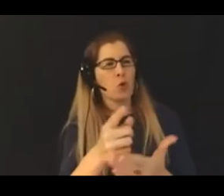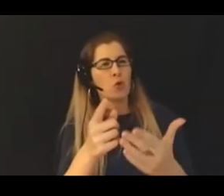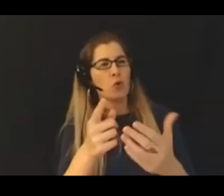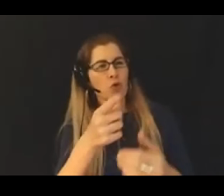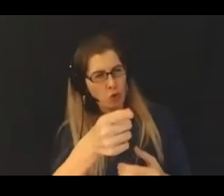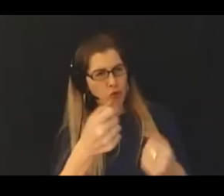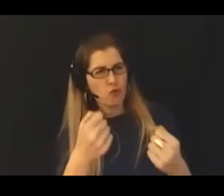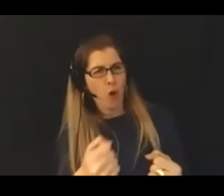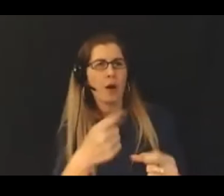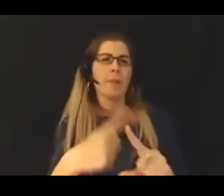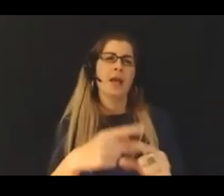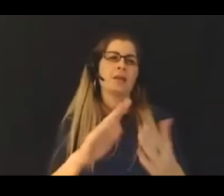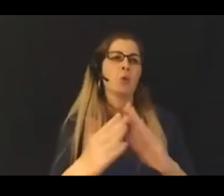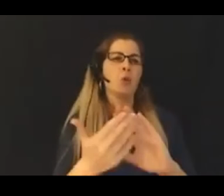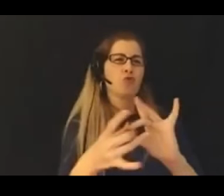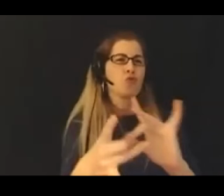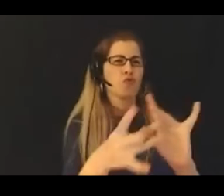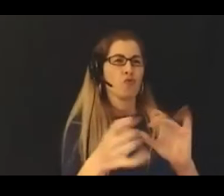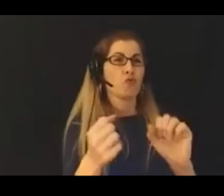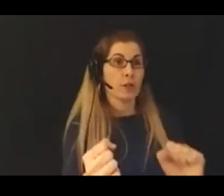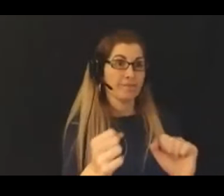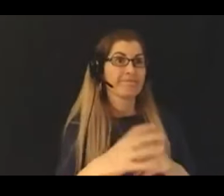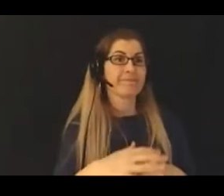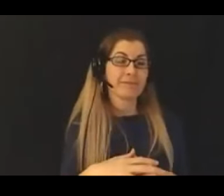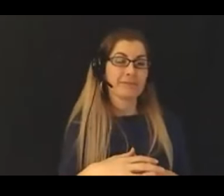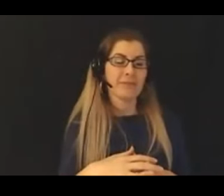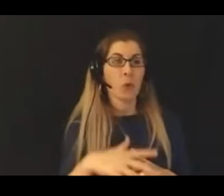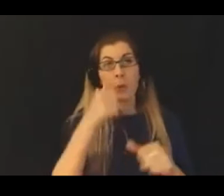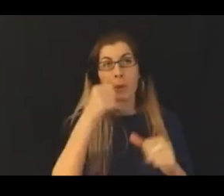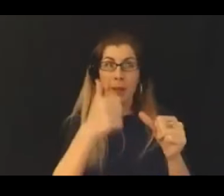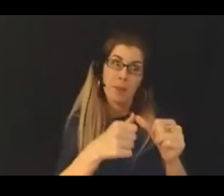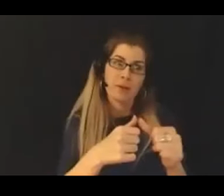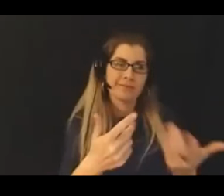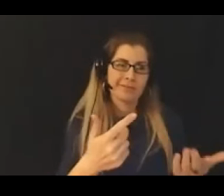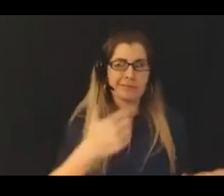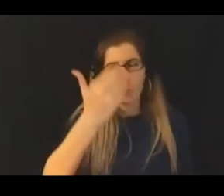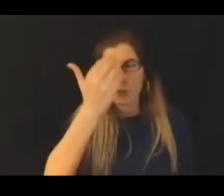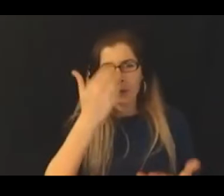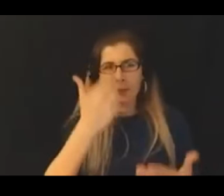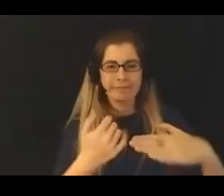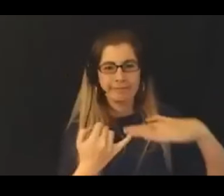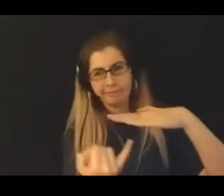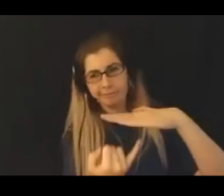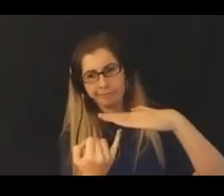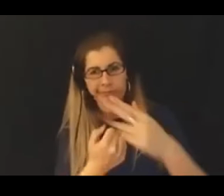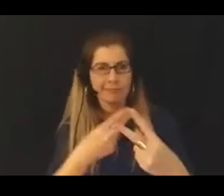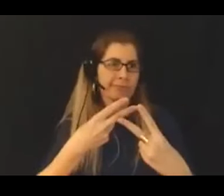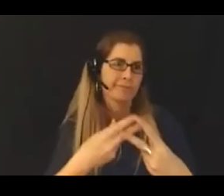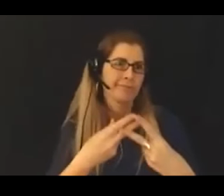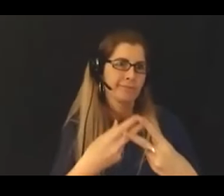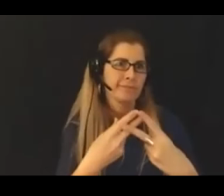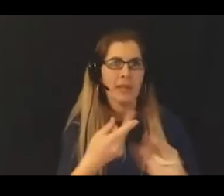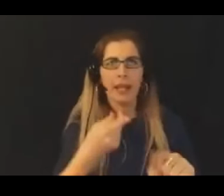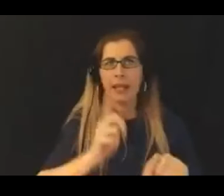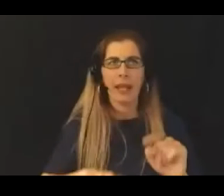this was kind of where we were starting with, like, this idea that we know we are isolated, we can't get together in the